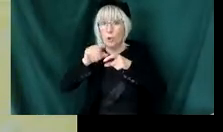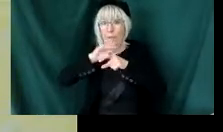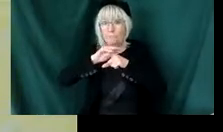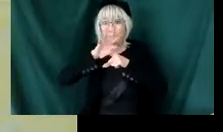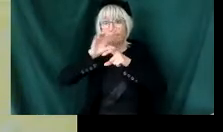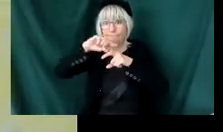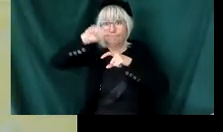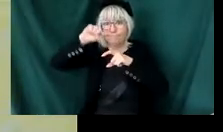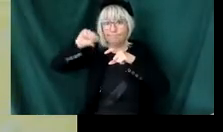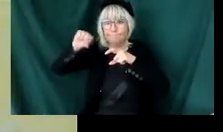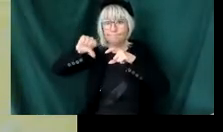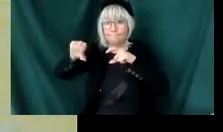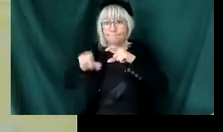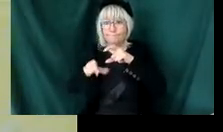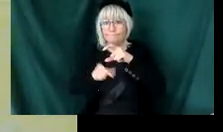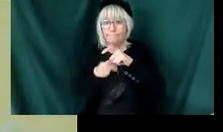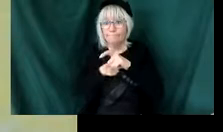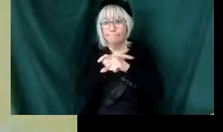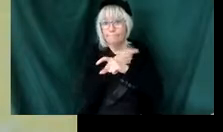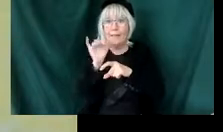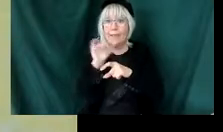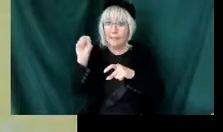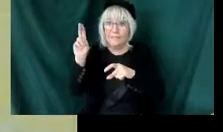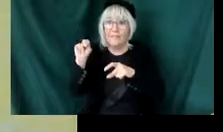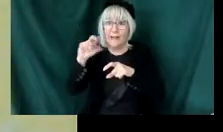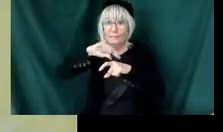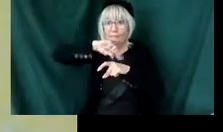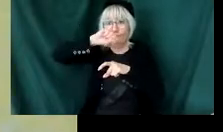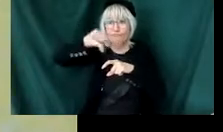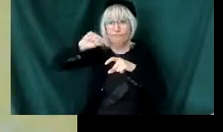things radiating out from it like a sun. And